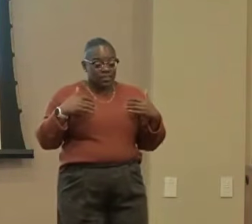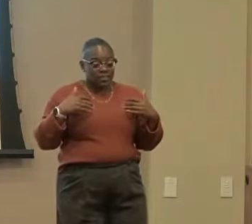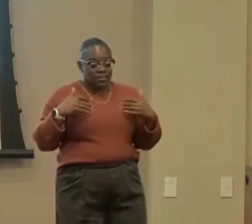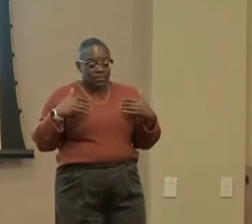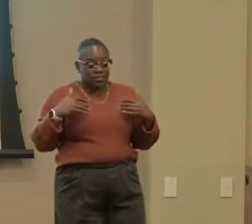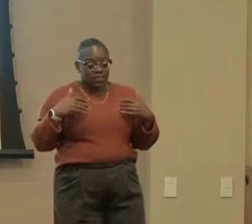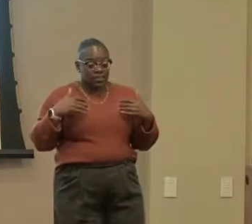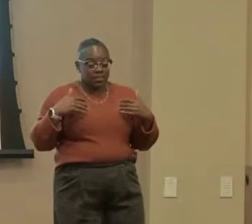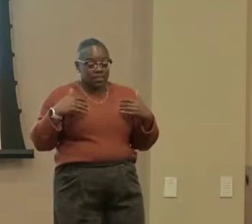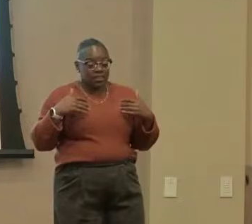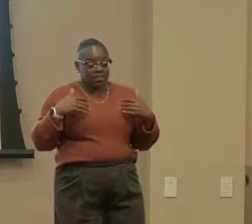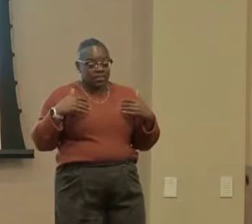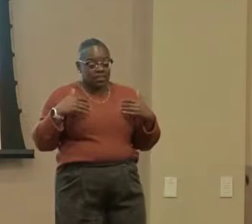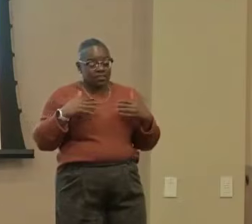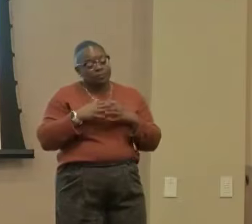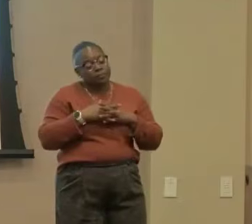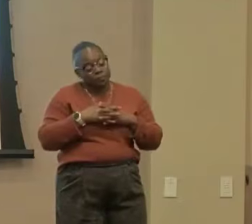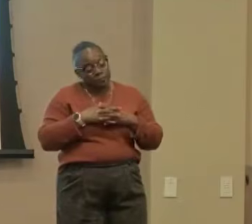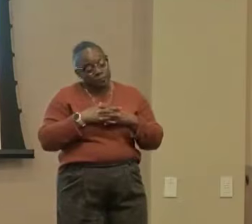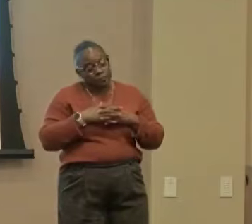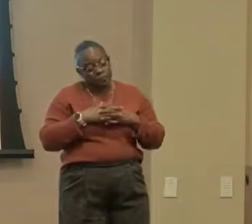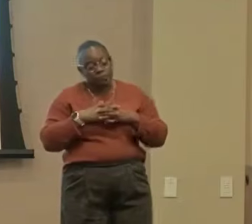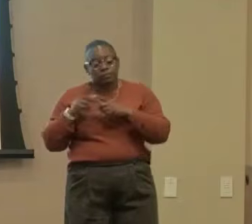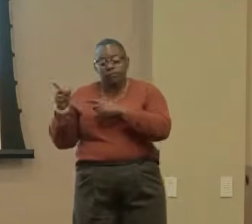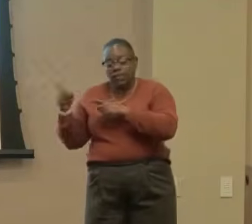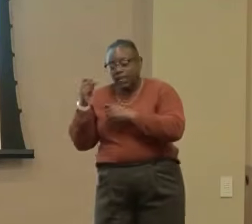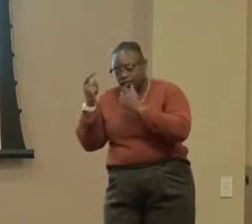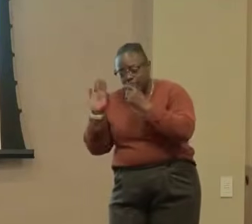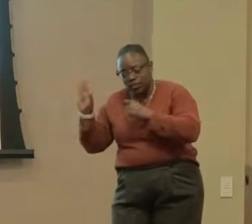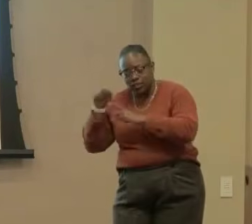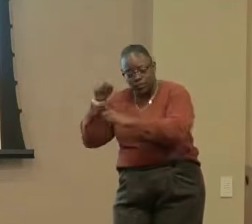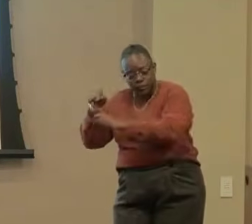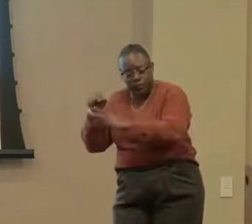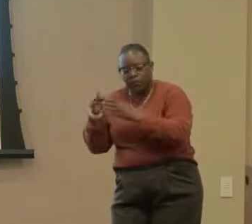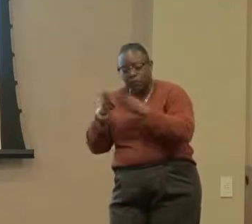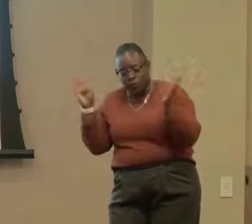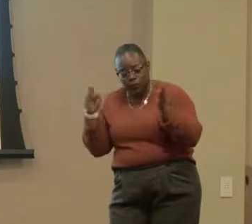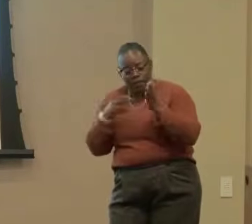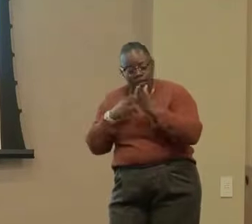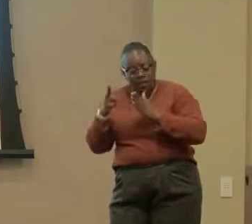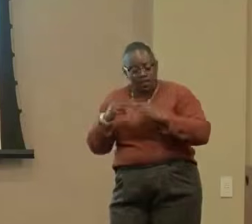I just think that if I hear what you're saying, but